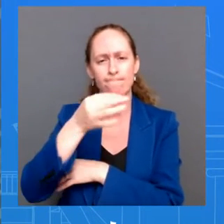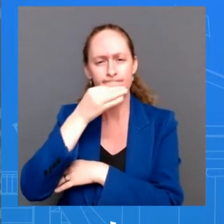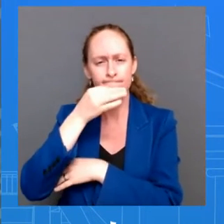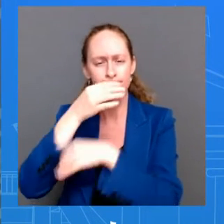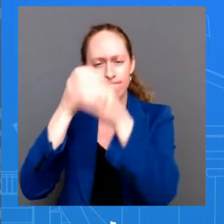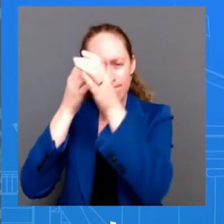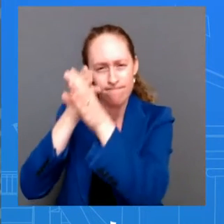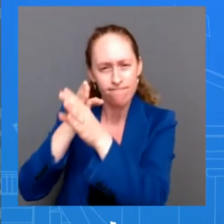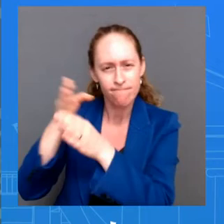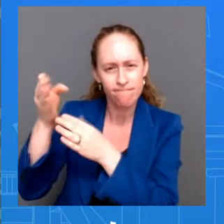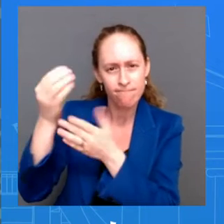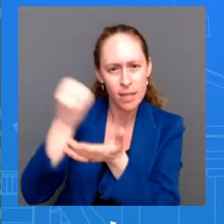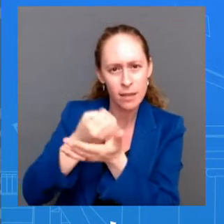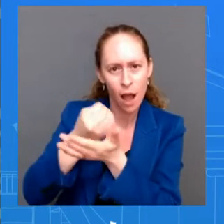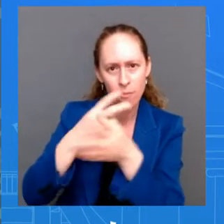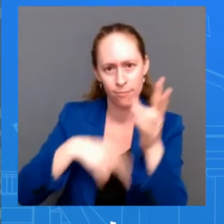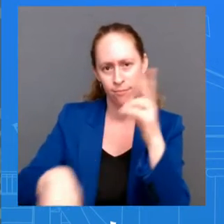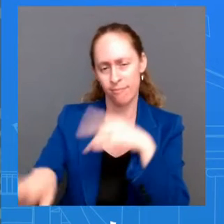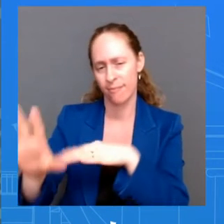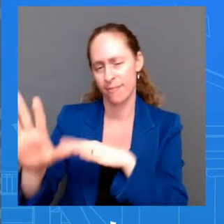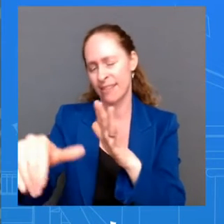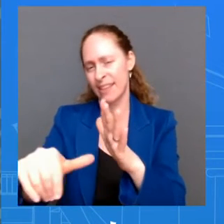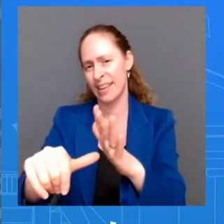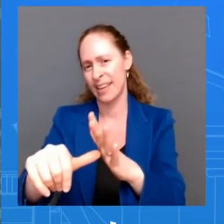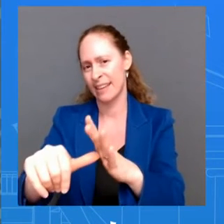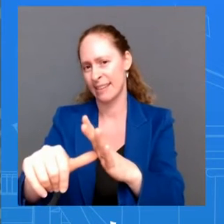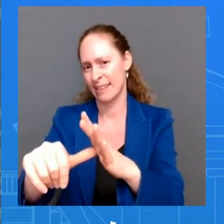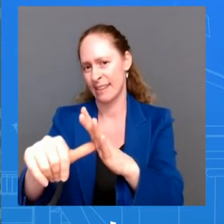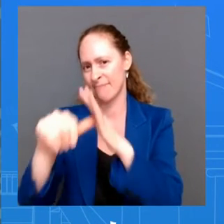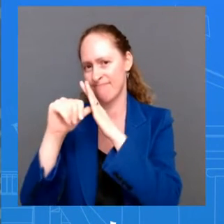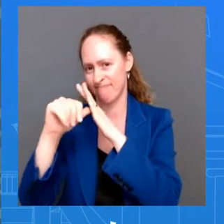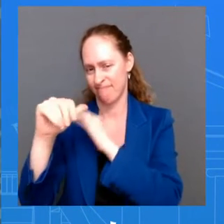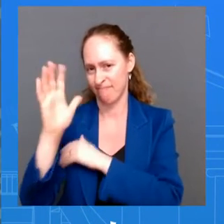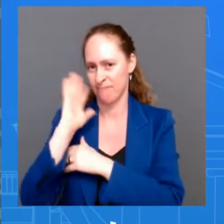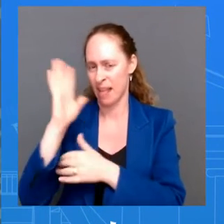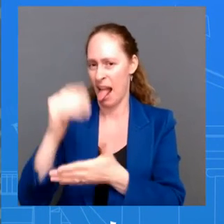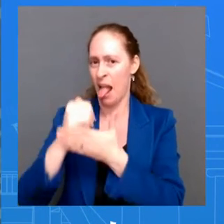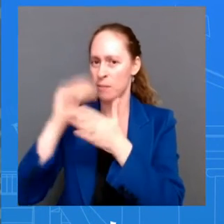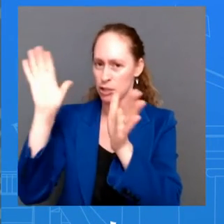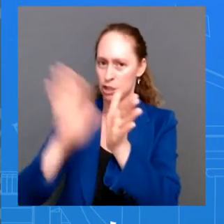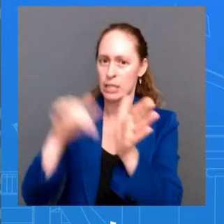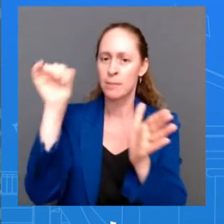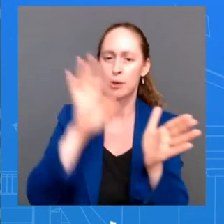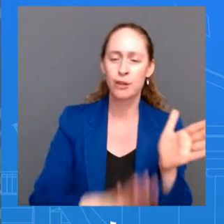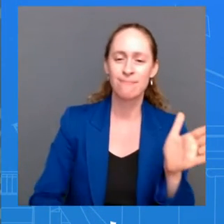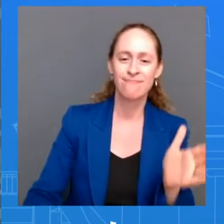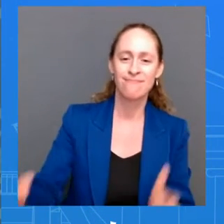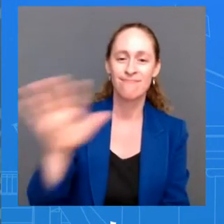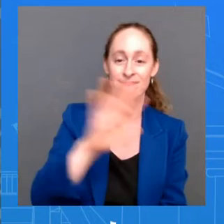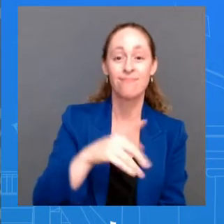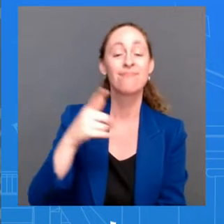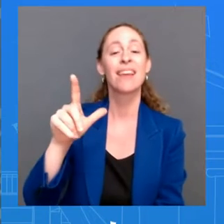of our policies, is one of them. He said, quote, "It's fair to call it the Inflation Reduction Act because